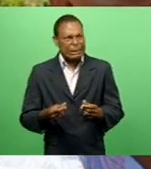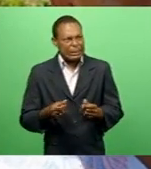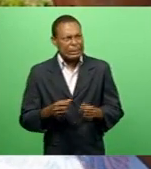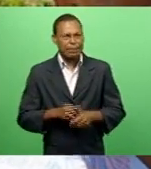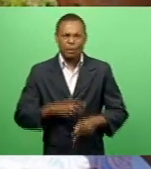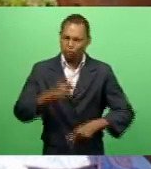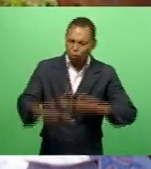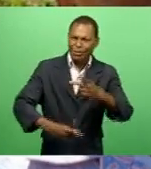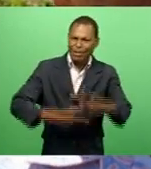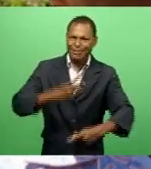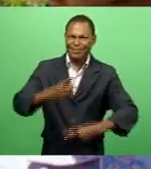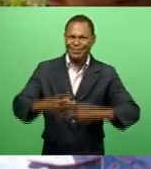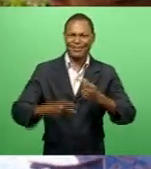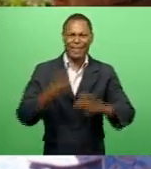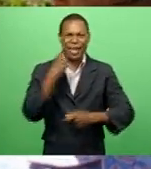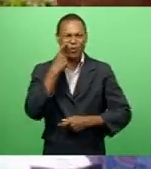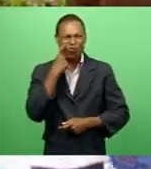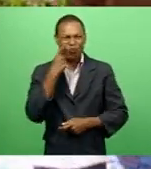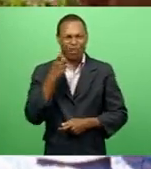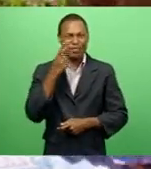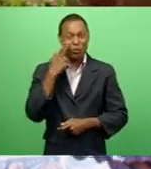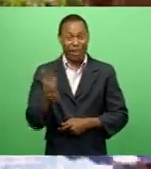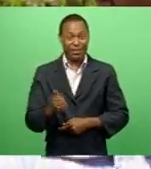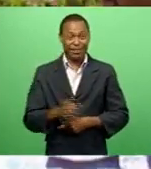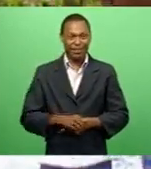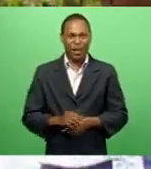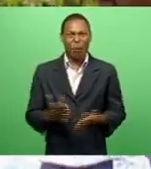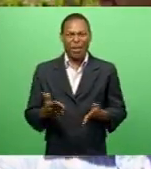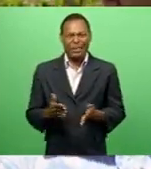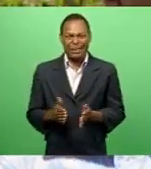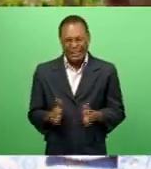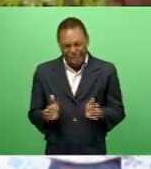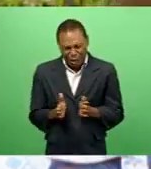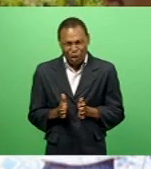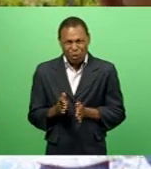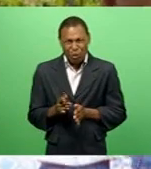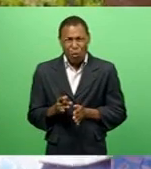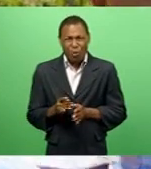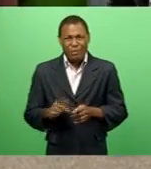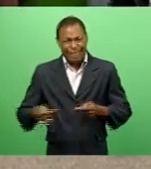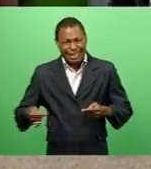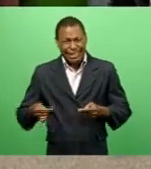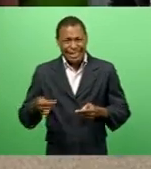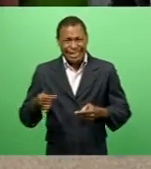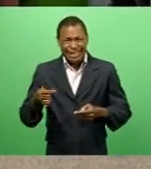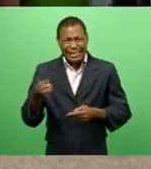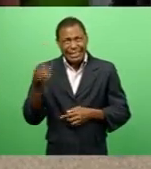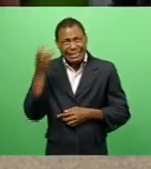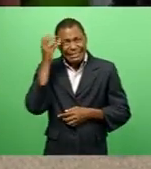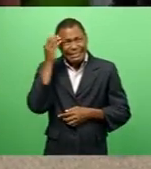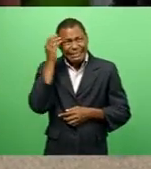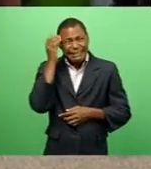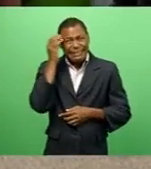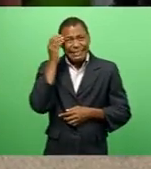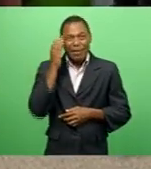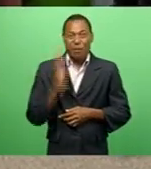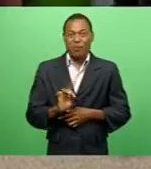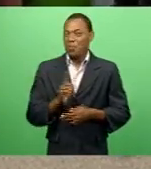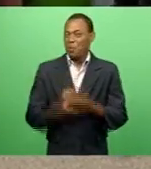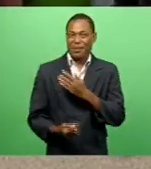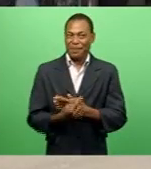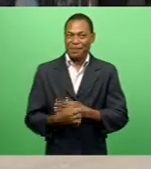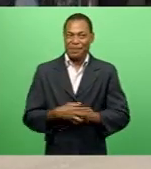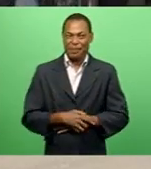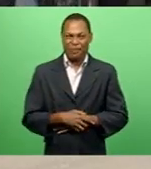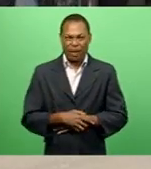process of trying to find that little thing in you that you feel like you're called for something different, something far beyond who you are,